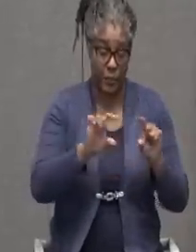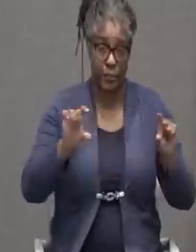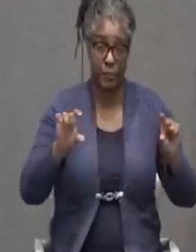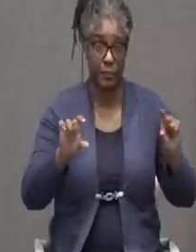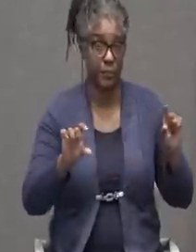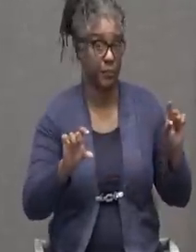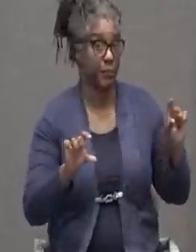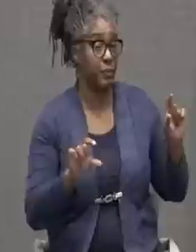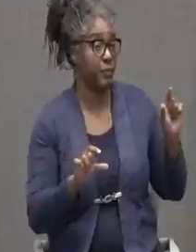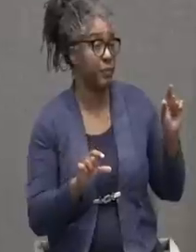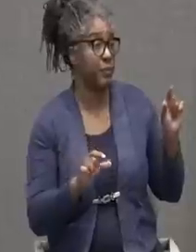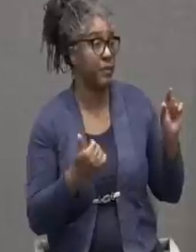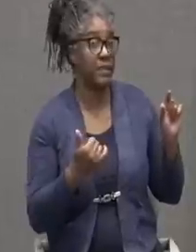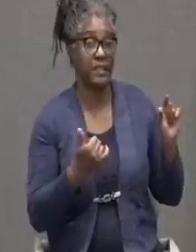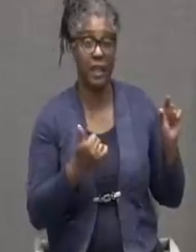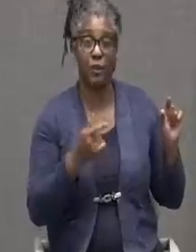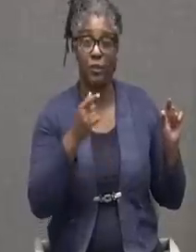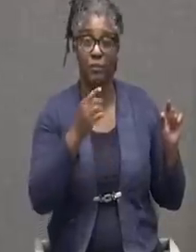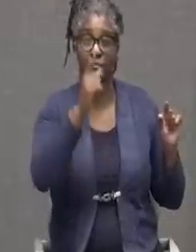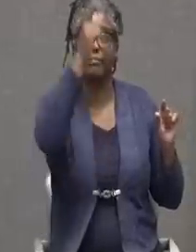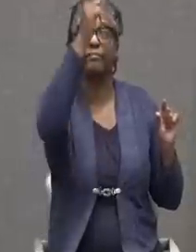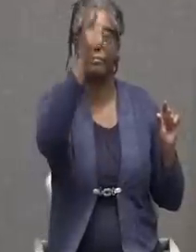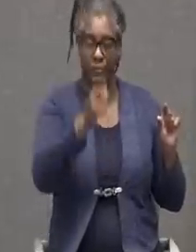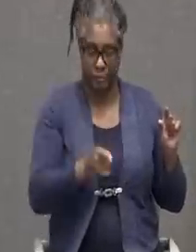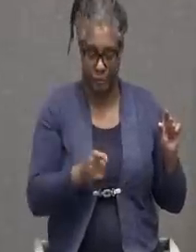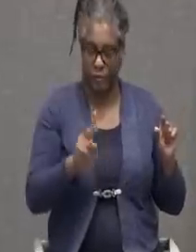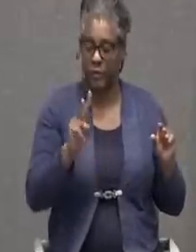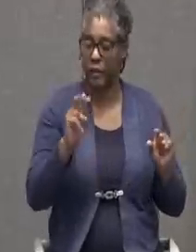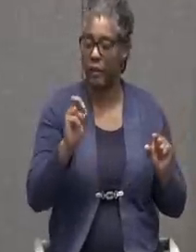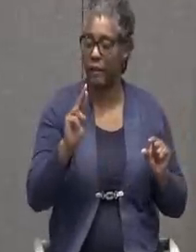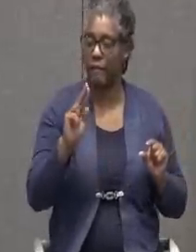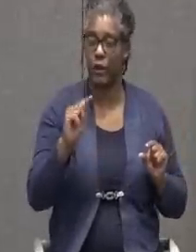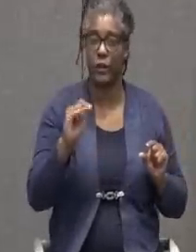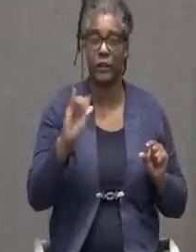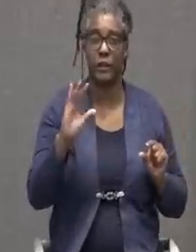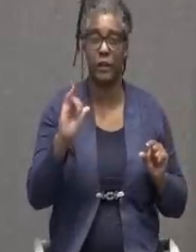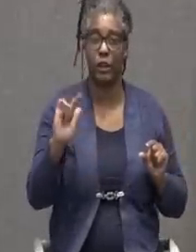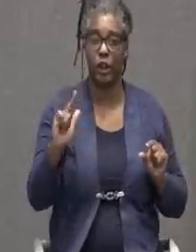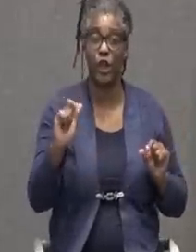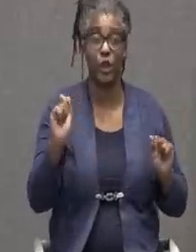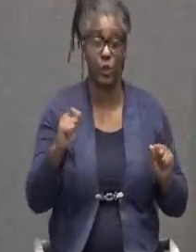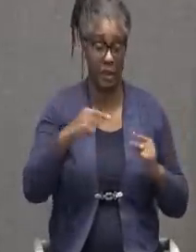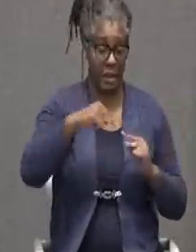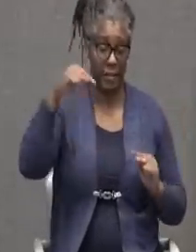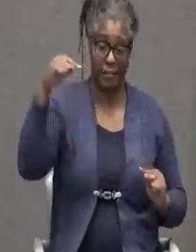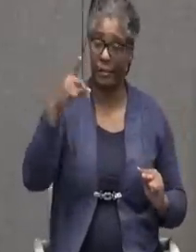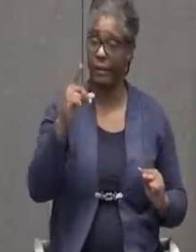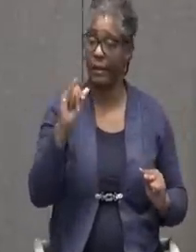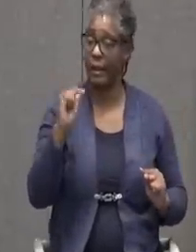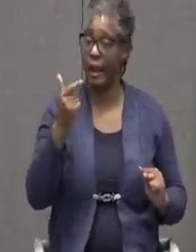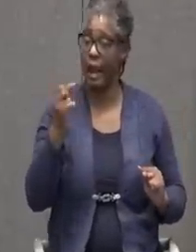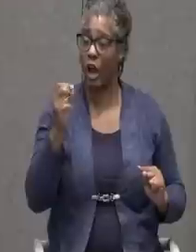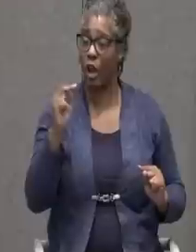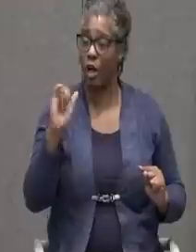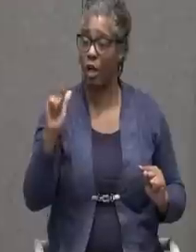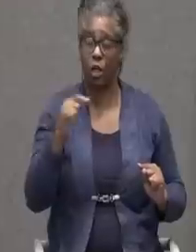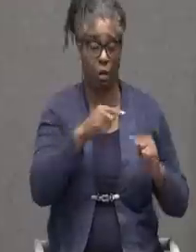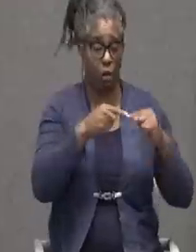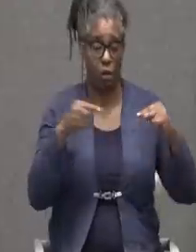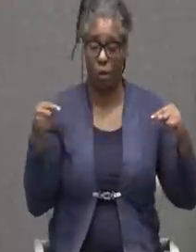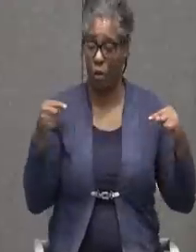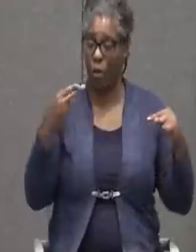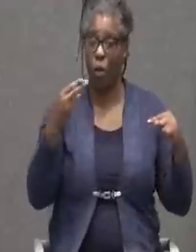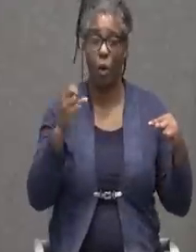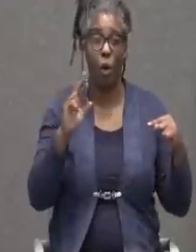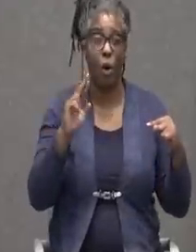is in a straight line, vertical, and it could go diagonal or horizontal, is when we glue them